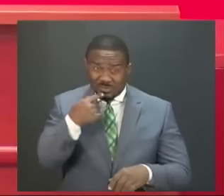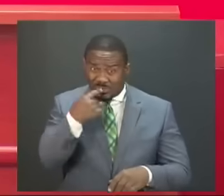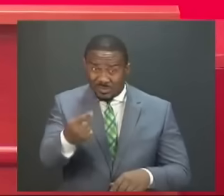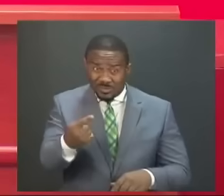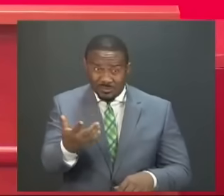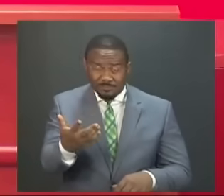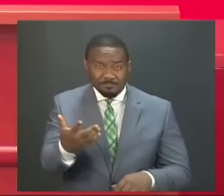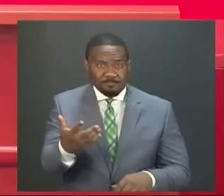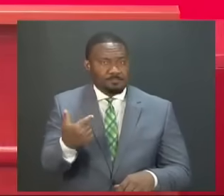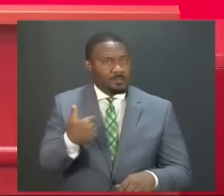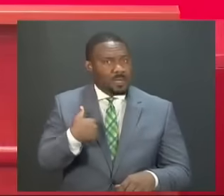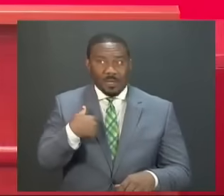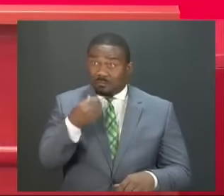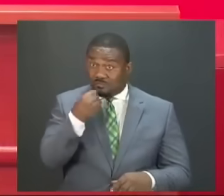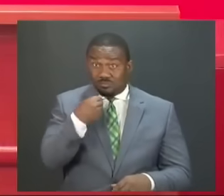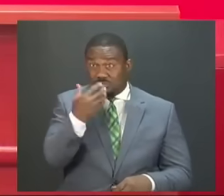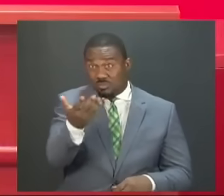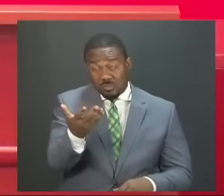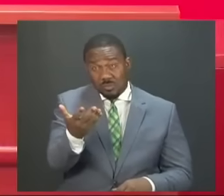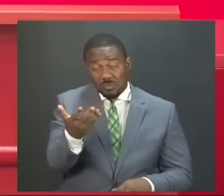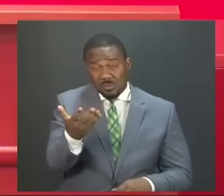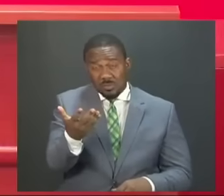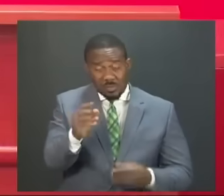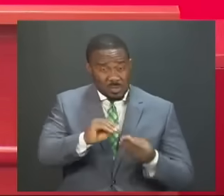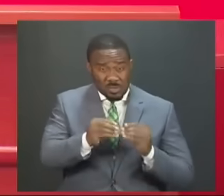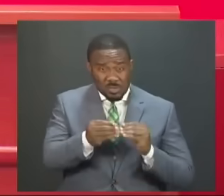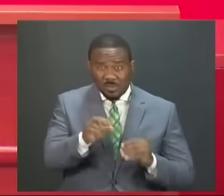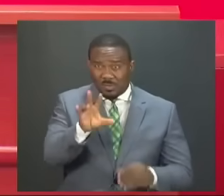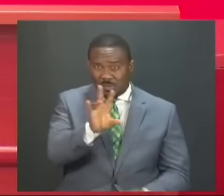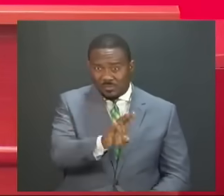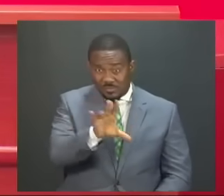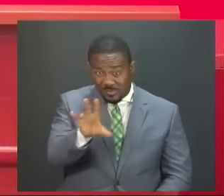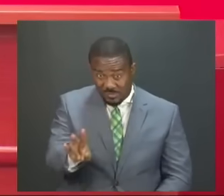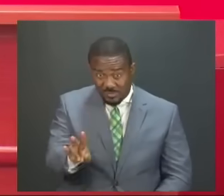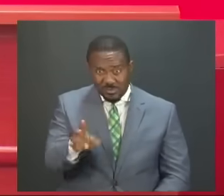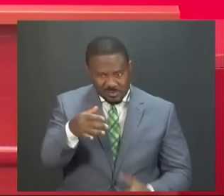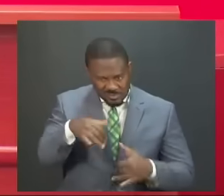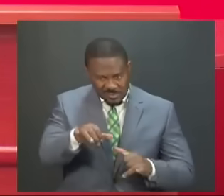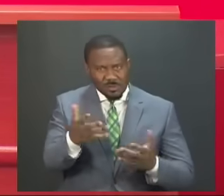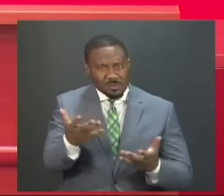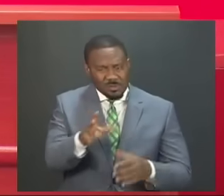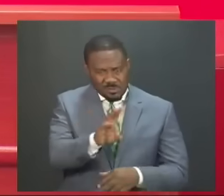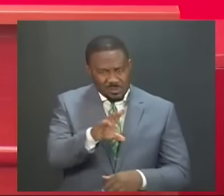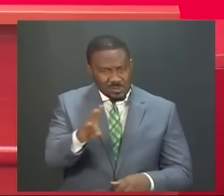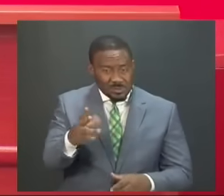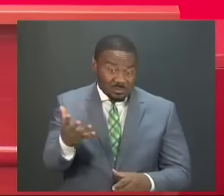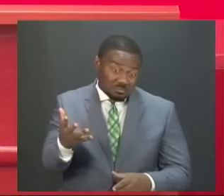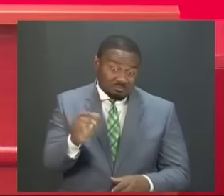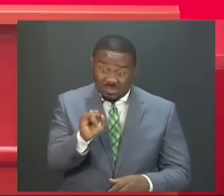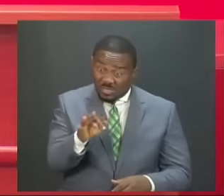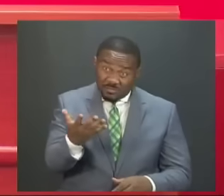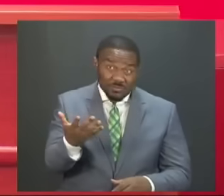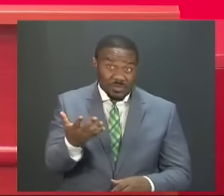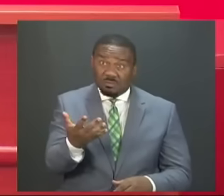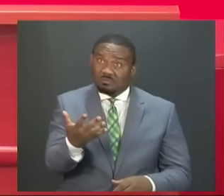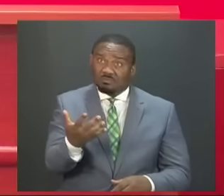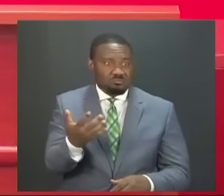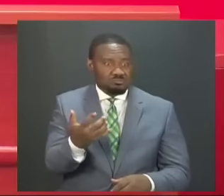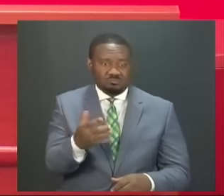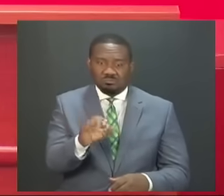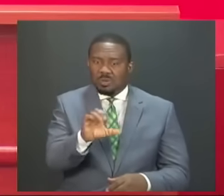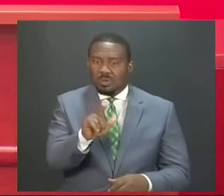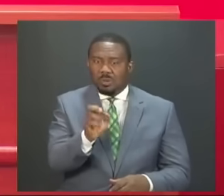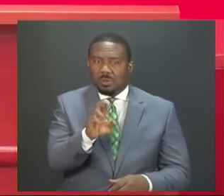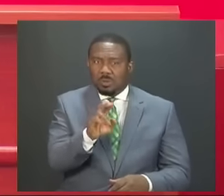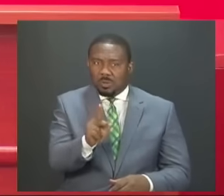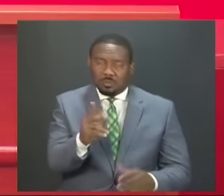I put previously when I made the application was 77. I still stand by it. If the clerk or you direct it otherwise, and there's a different